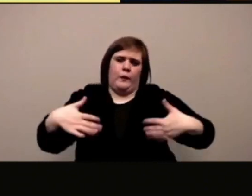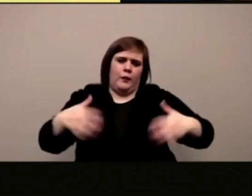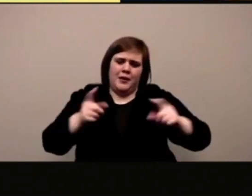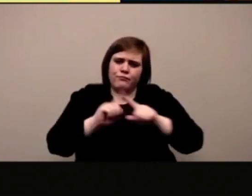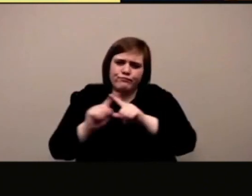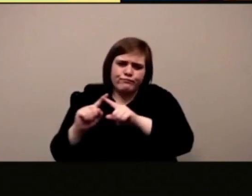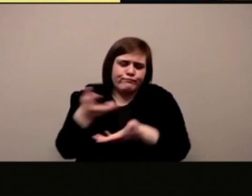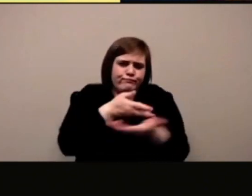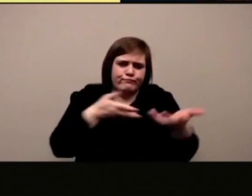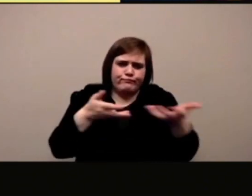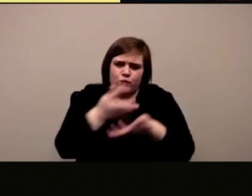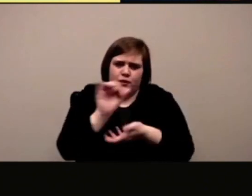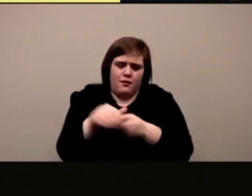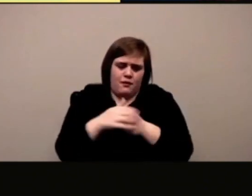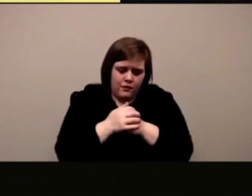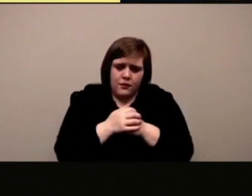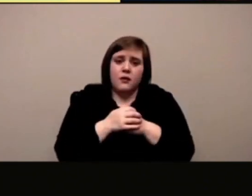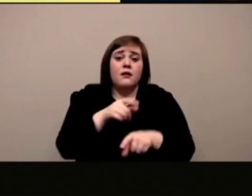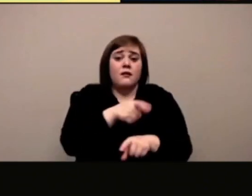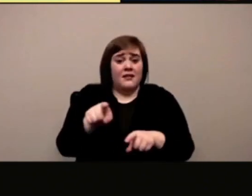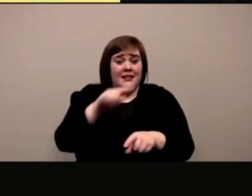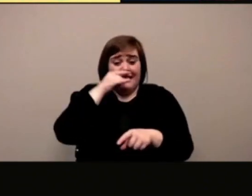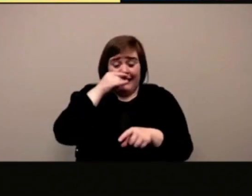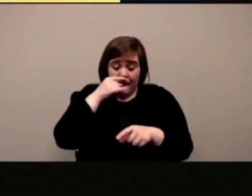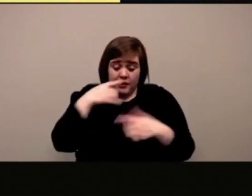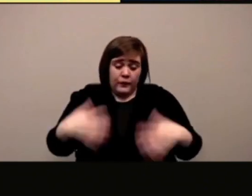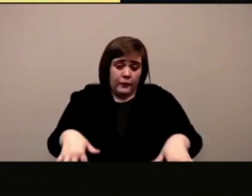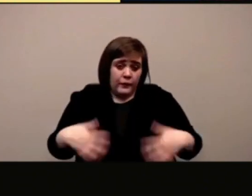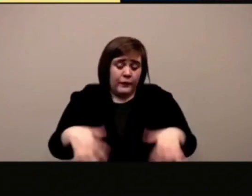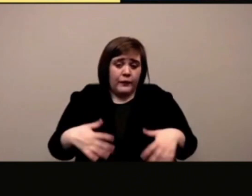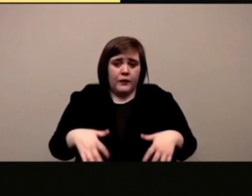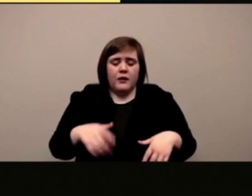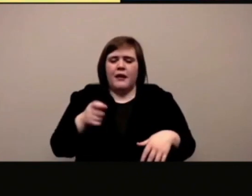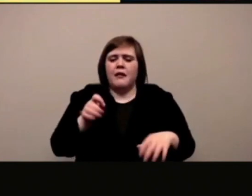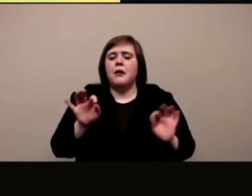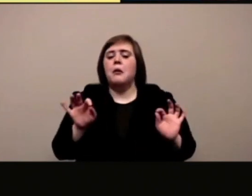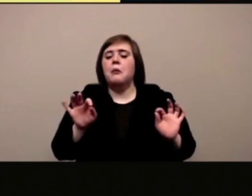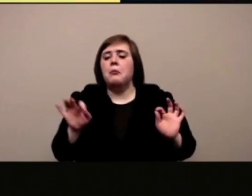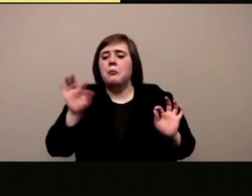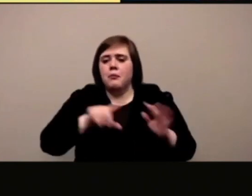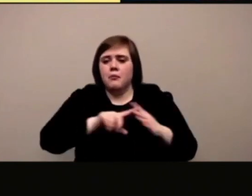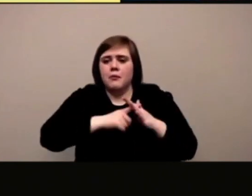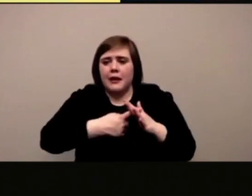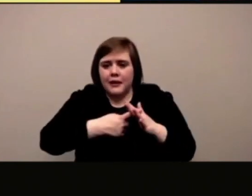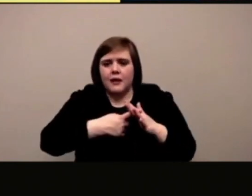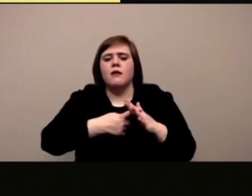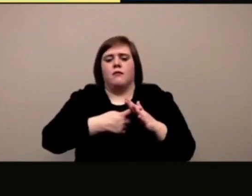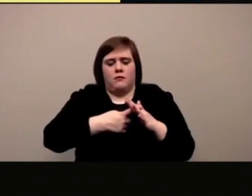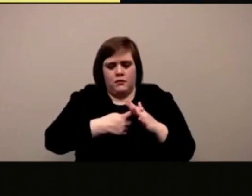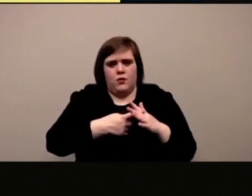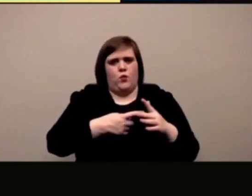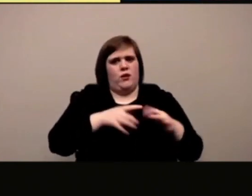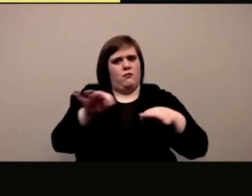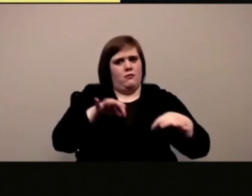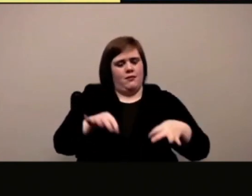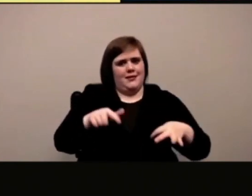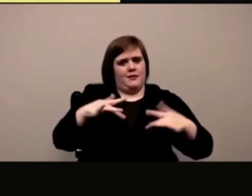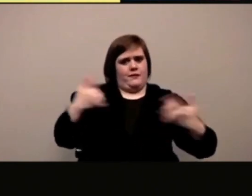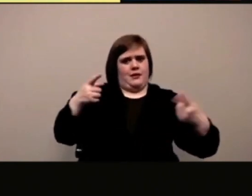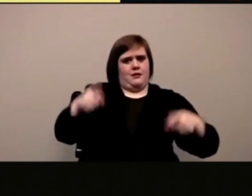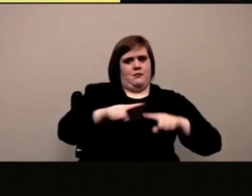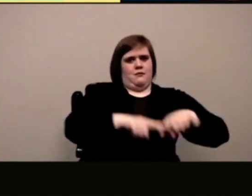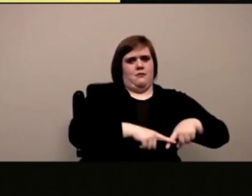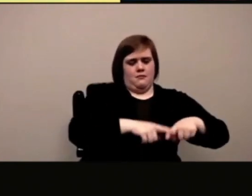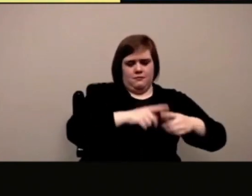interactions. And the way the kids have taken once I kind of give them that little nugget in the beginning where we kind of walk through creating this event-based,